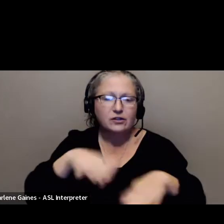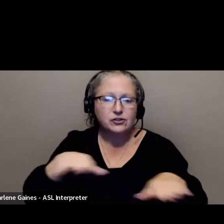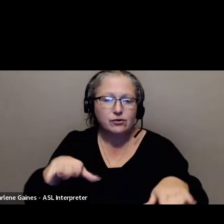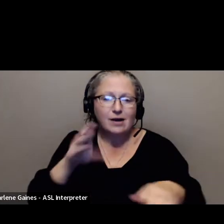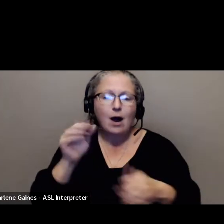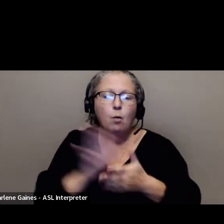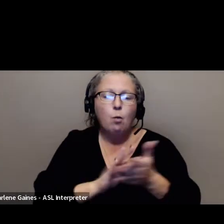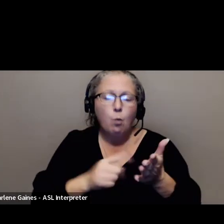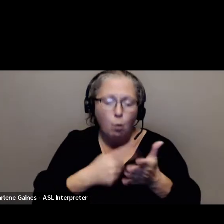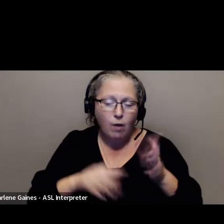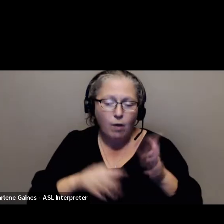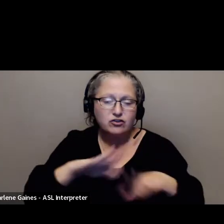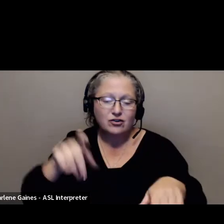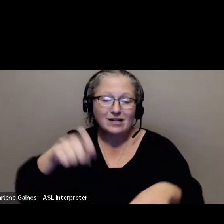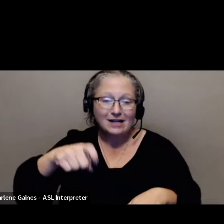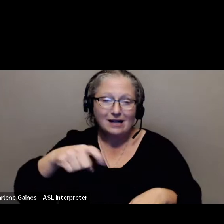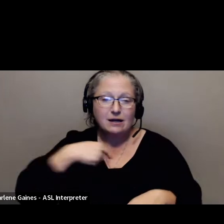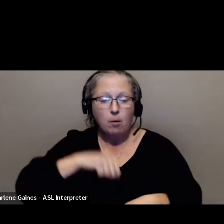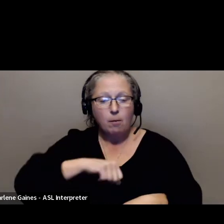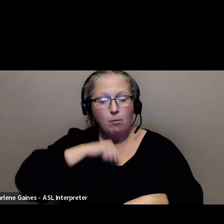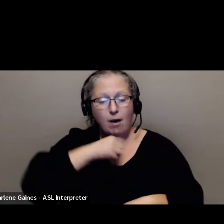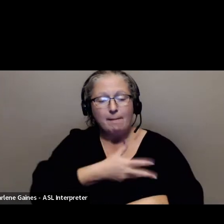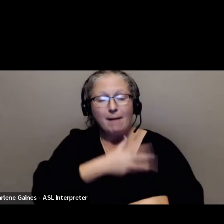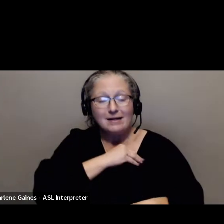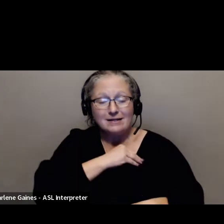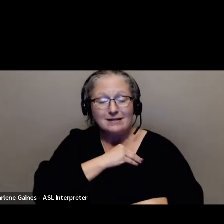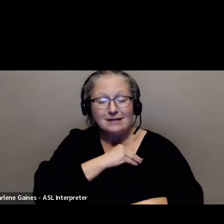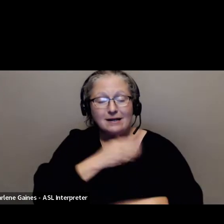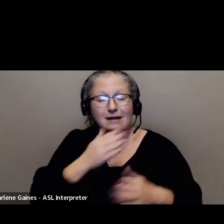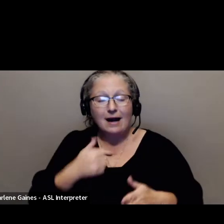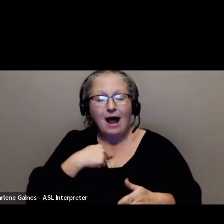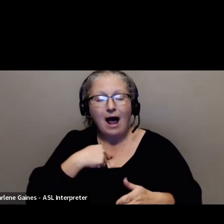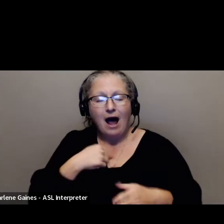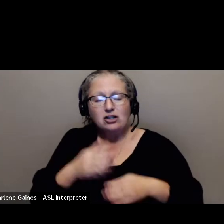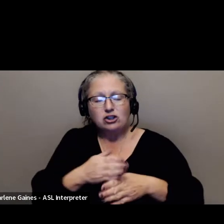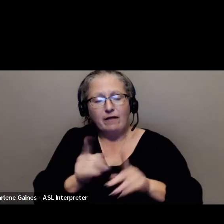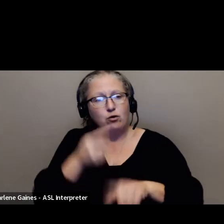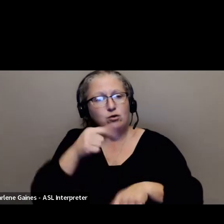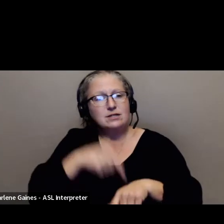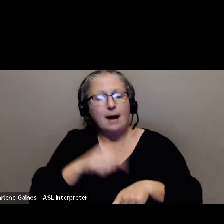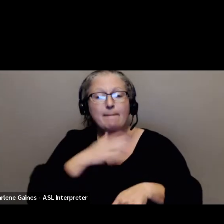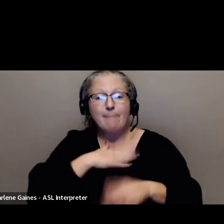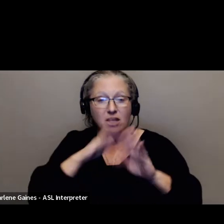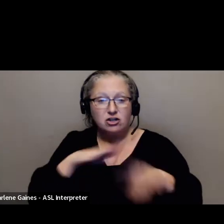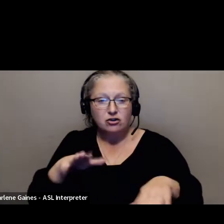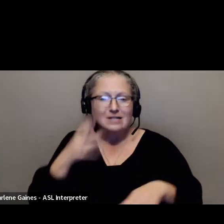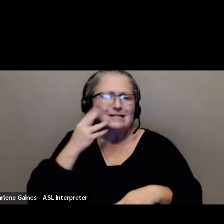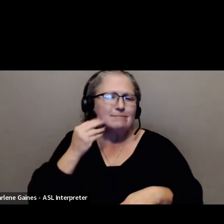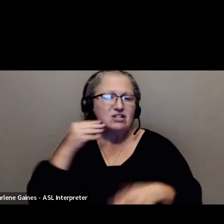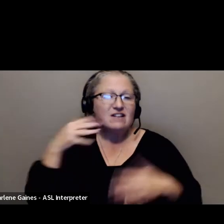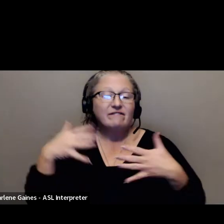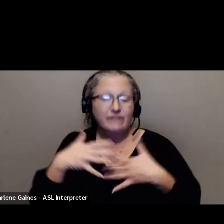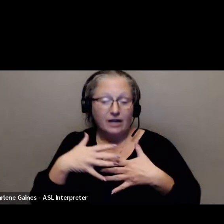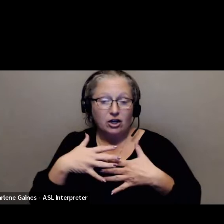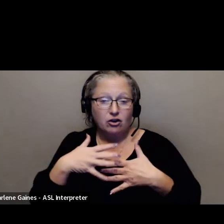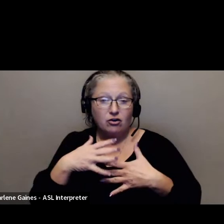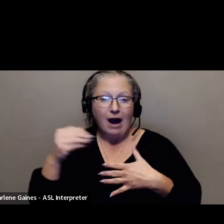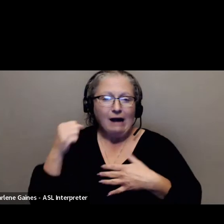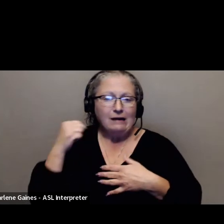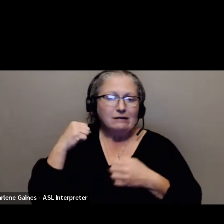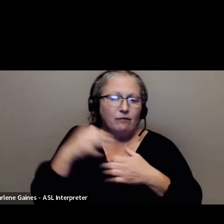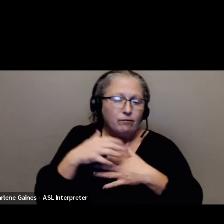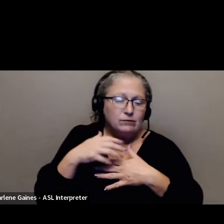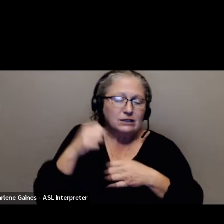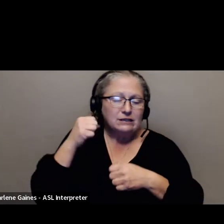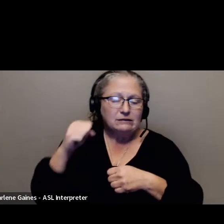their needs. As a proud Palestinian, I share that for the first time, my children are experiencing fear and hesitation